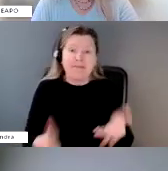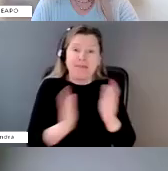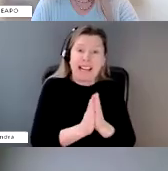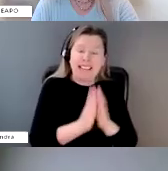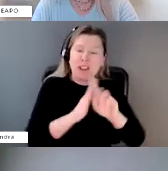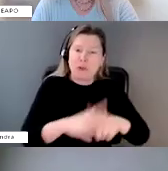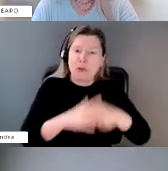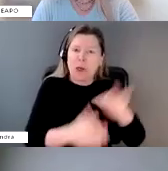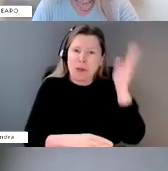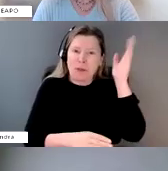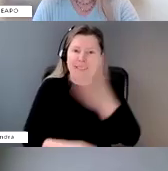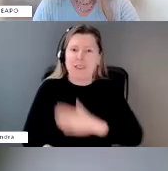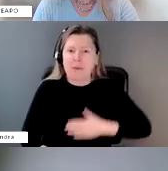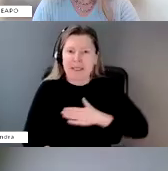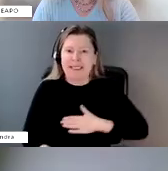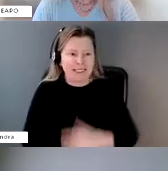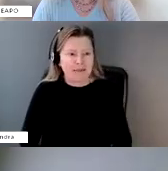the presentation.